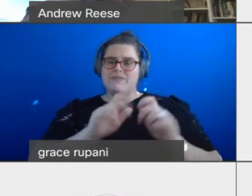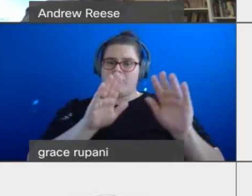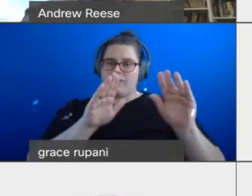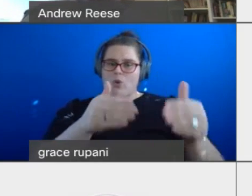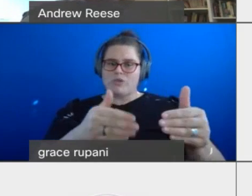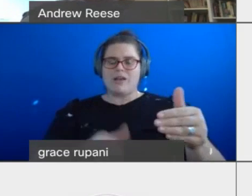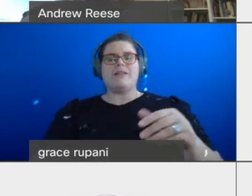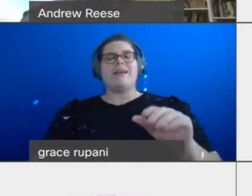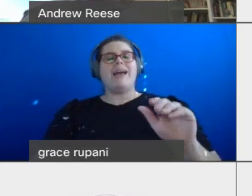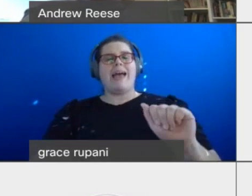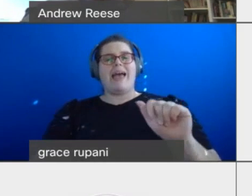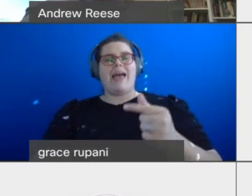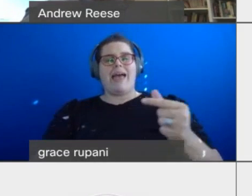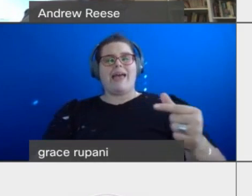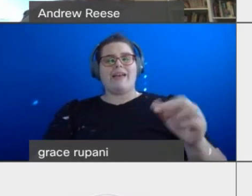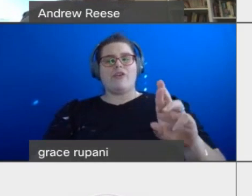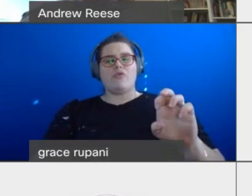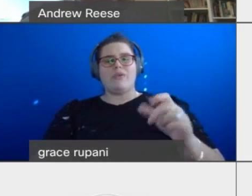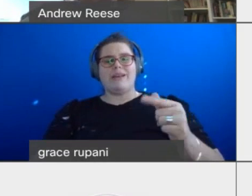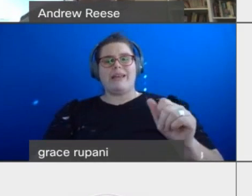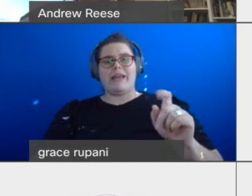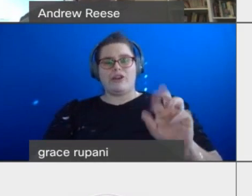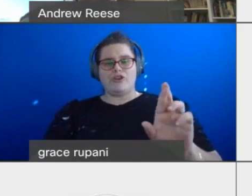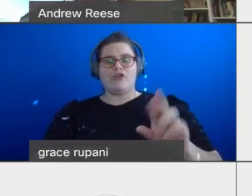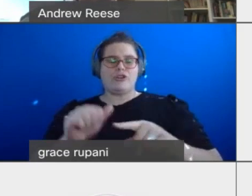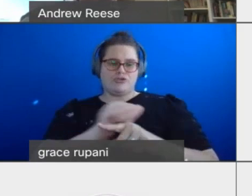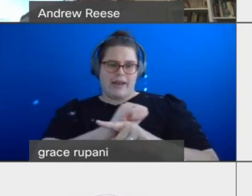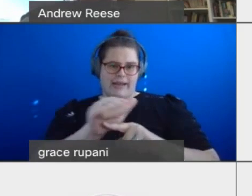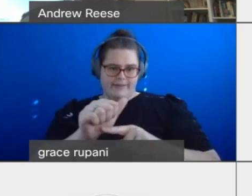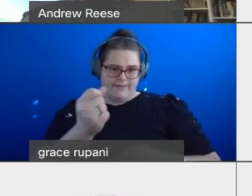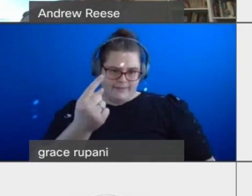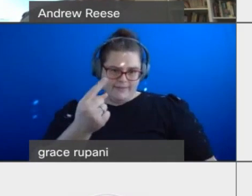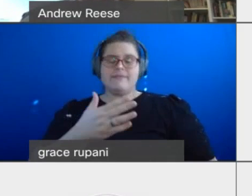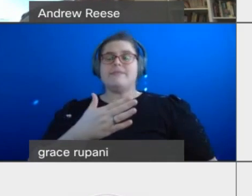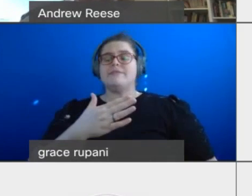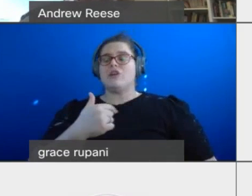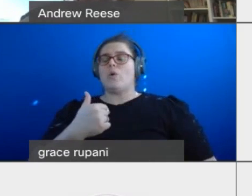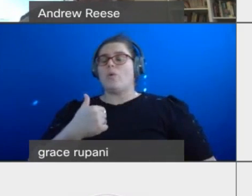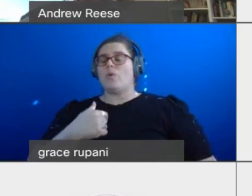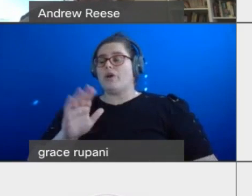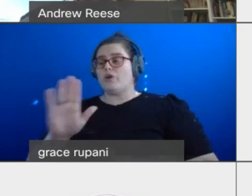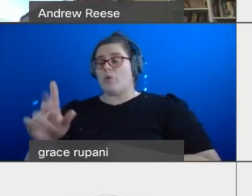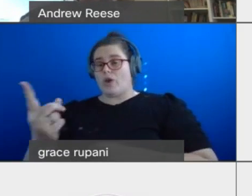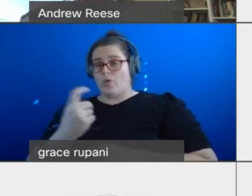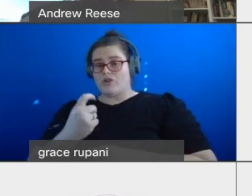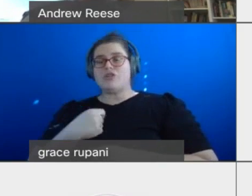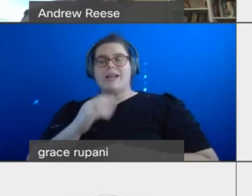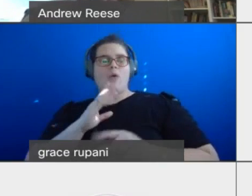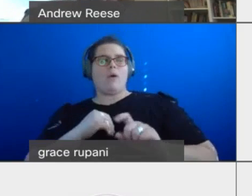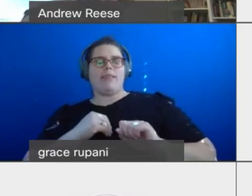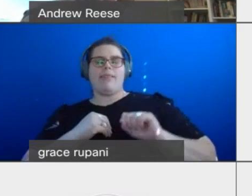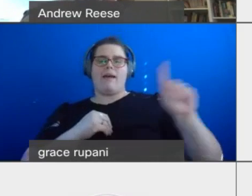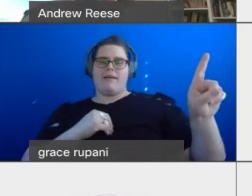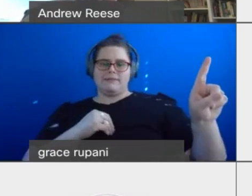training. So my question that I'll pose to DHCF is that whether